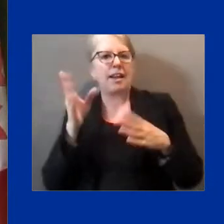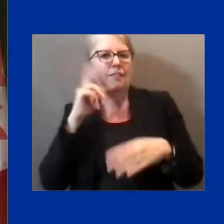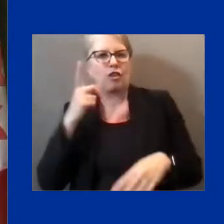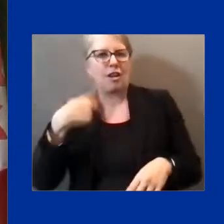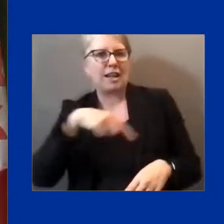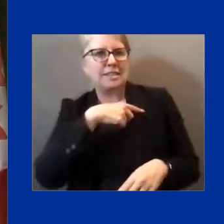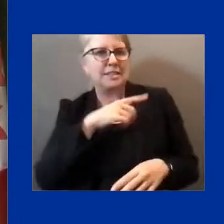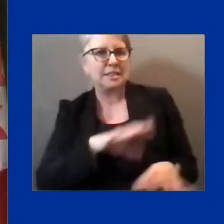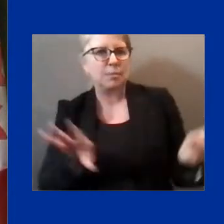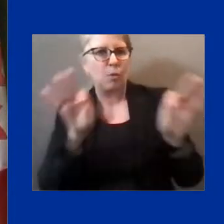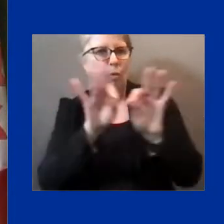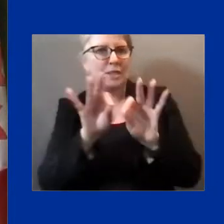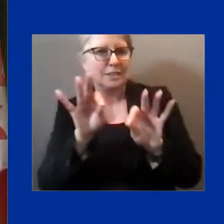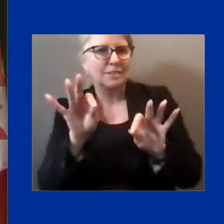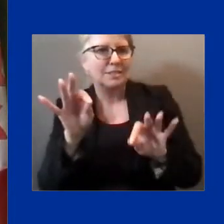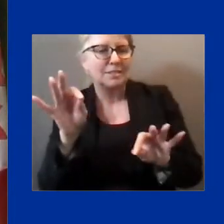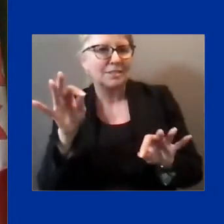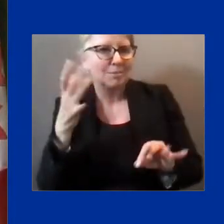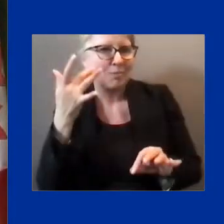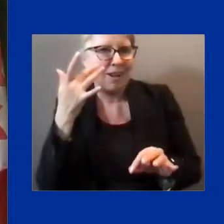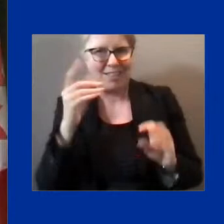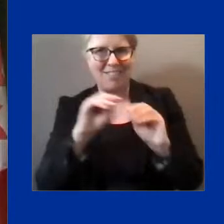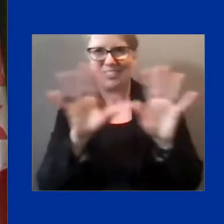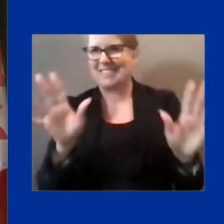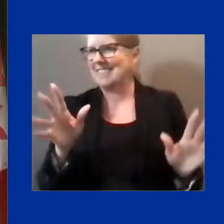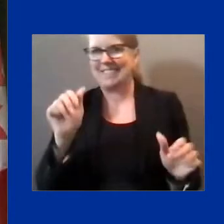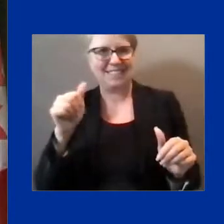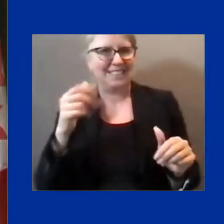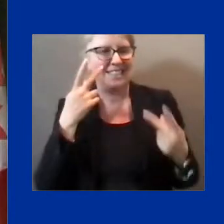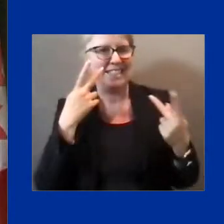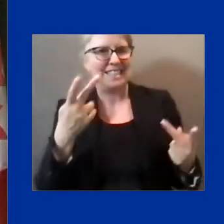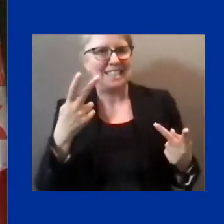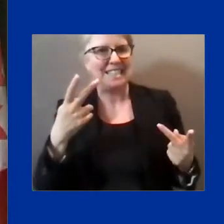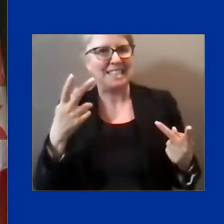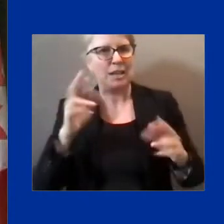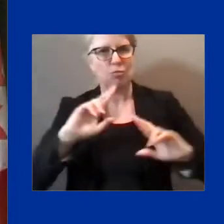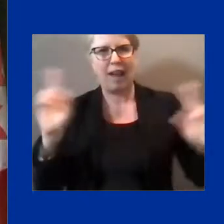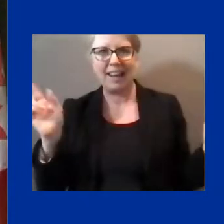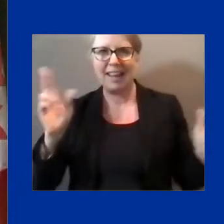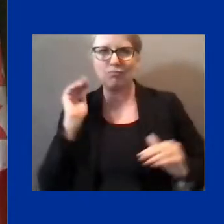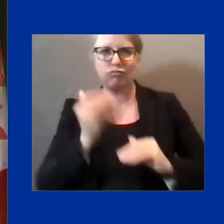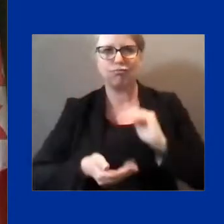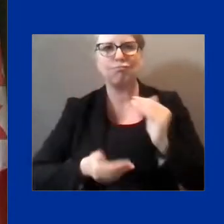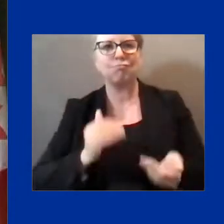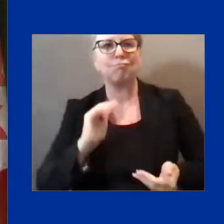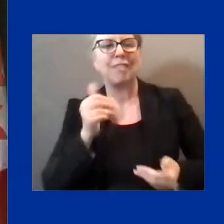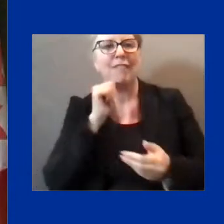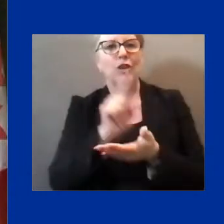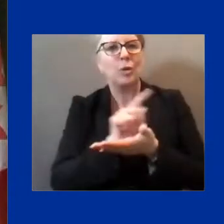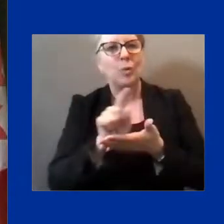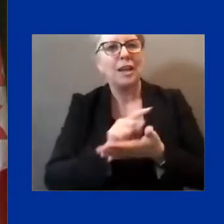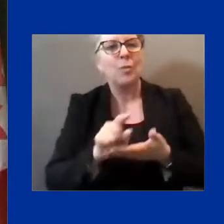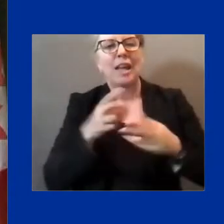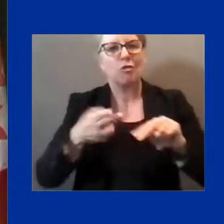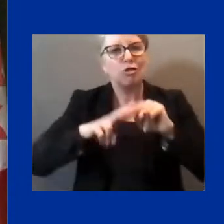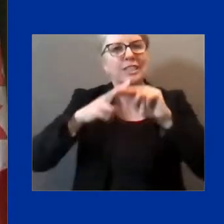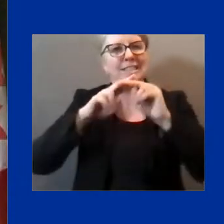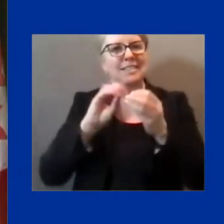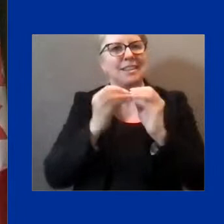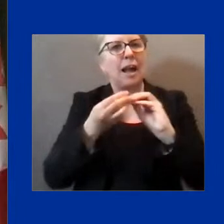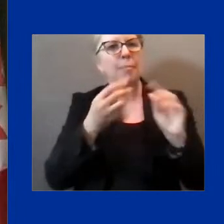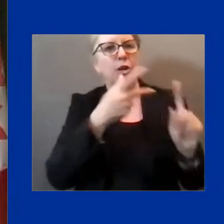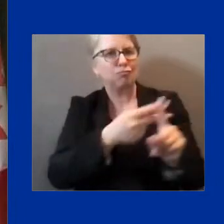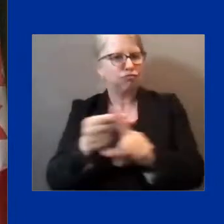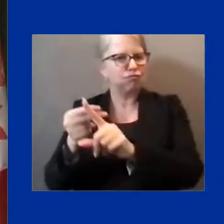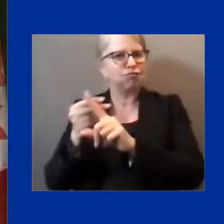because, you know, I think you can see we've got some pretty nice momentum going in here in Ottawa. Every week we're increasing the number of people that we're